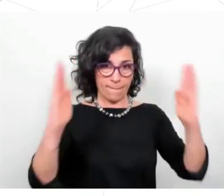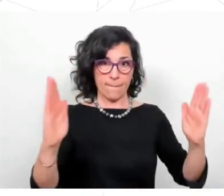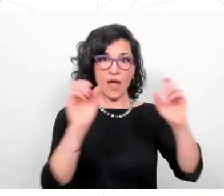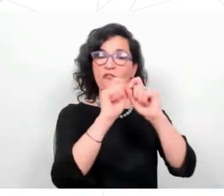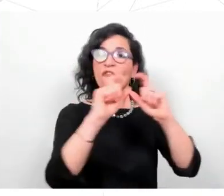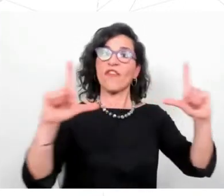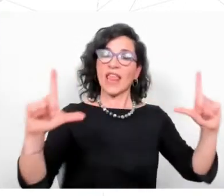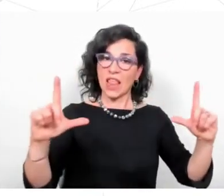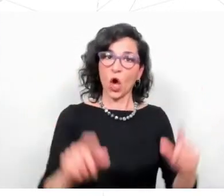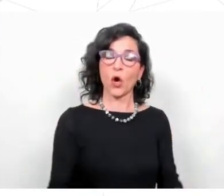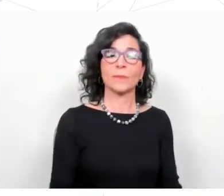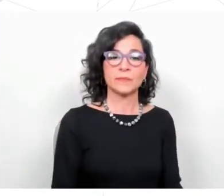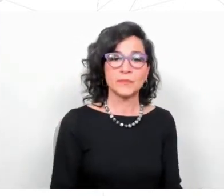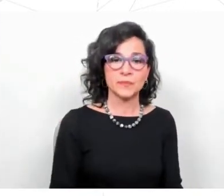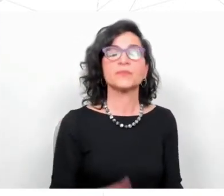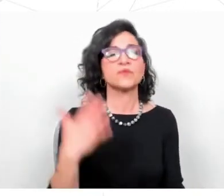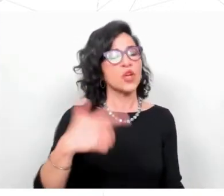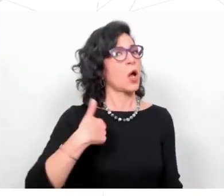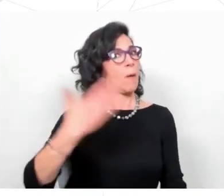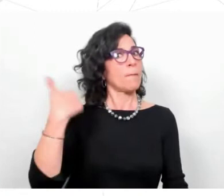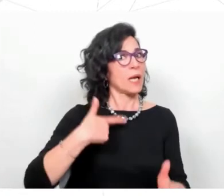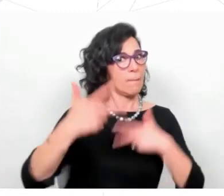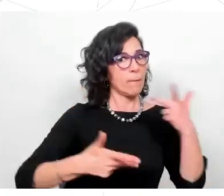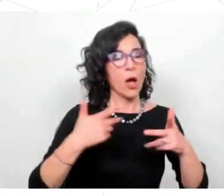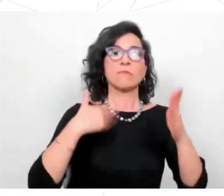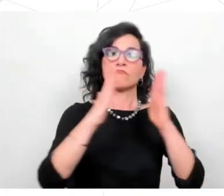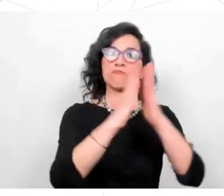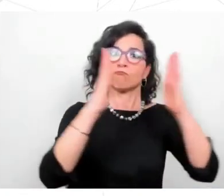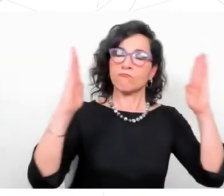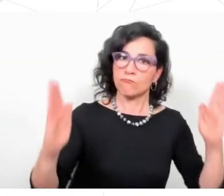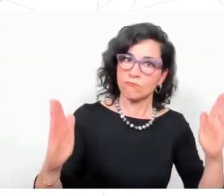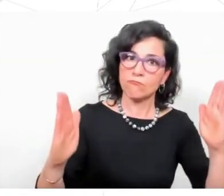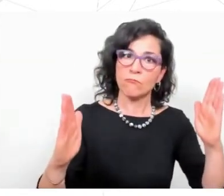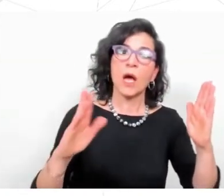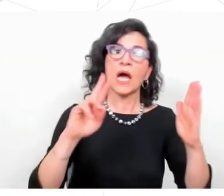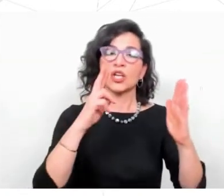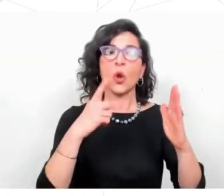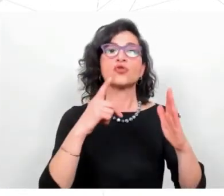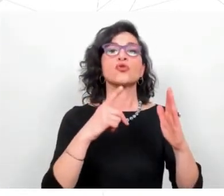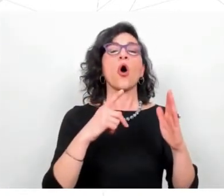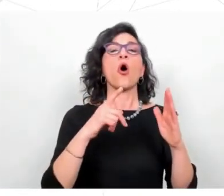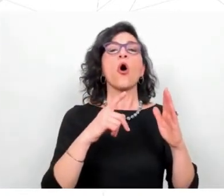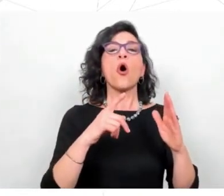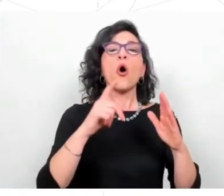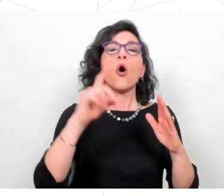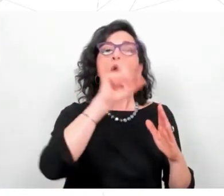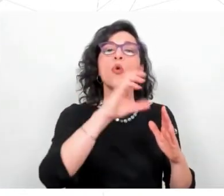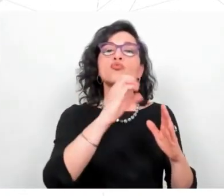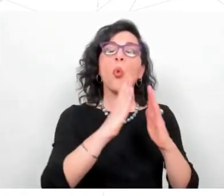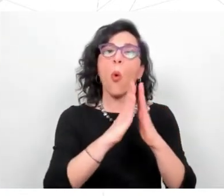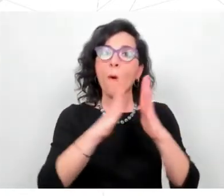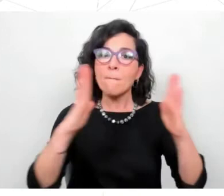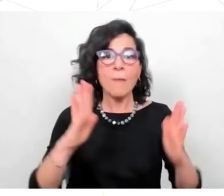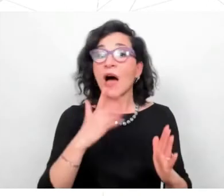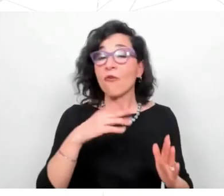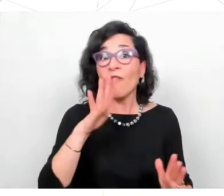mentioned earlier, we've already got the screen blown up to the highest resolution and the highest zoom that we can get it. But that may not be